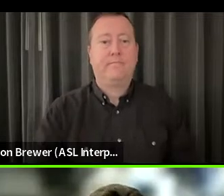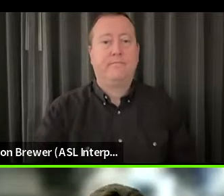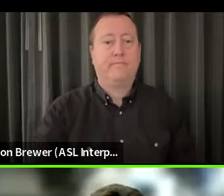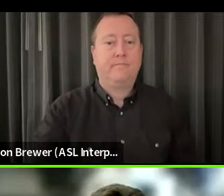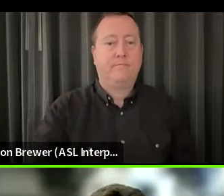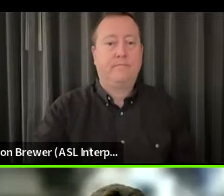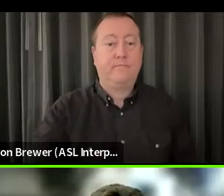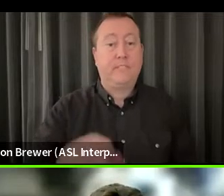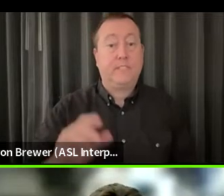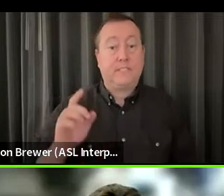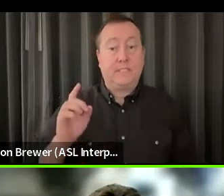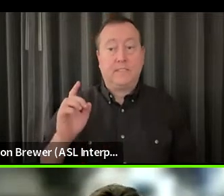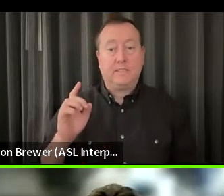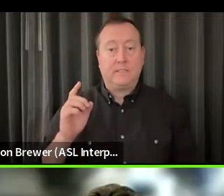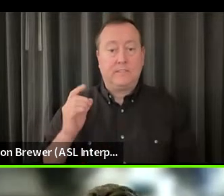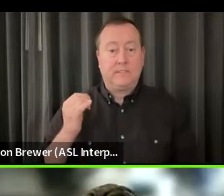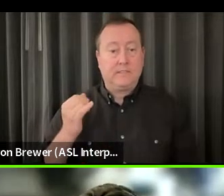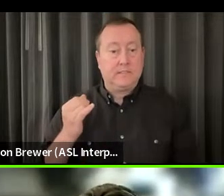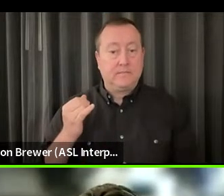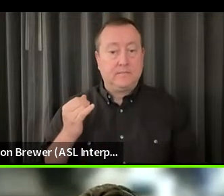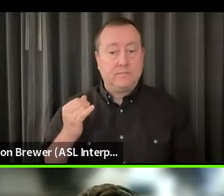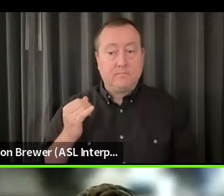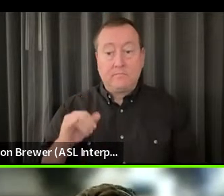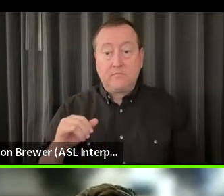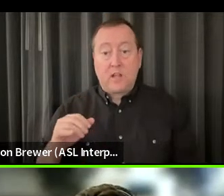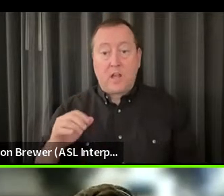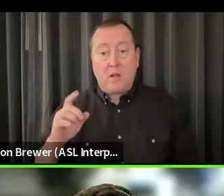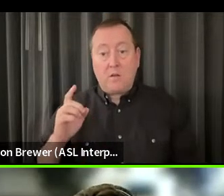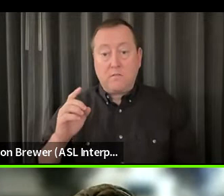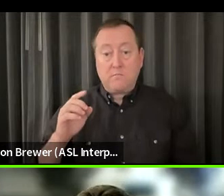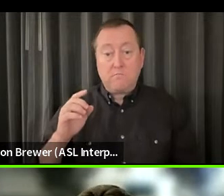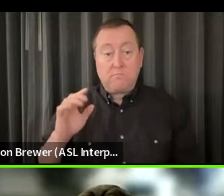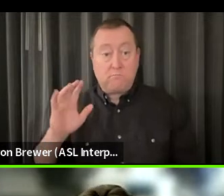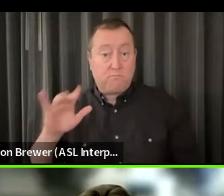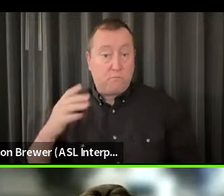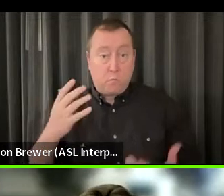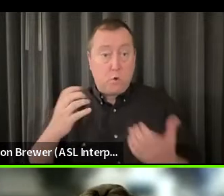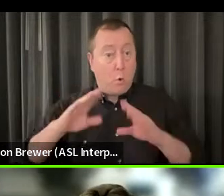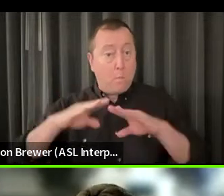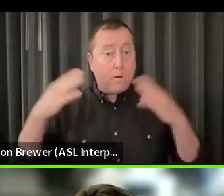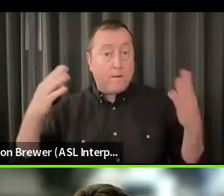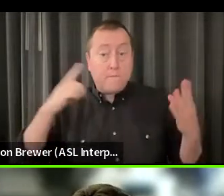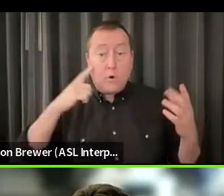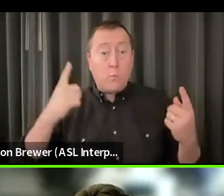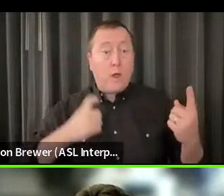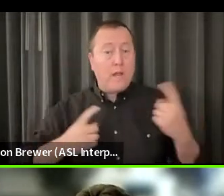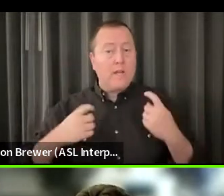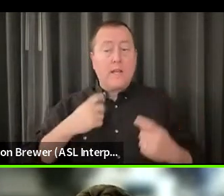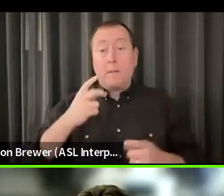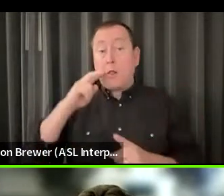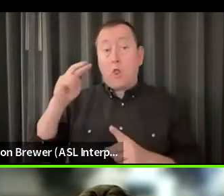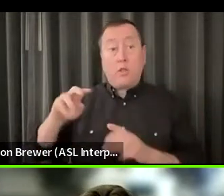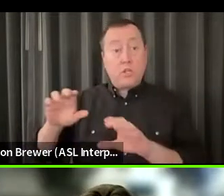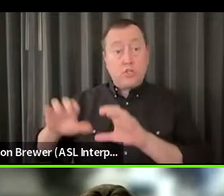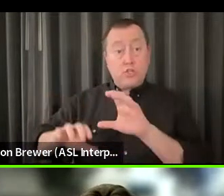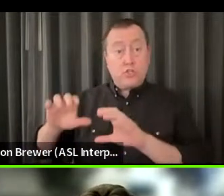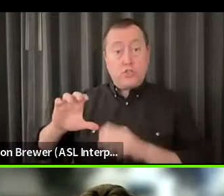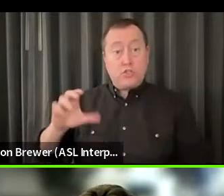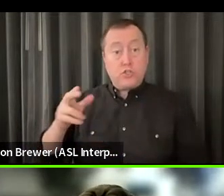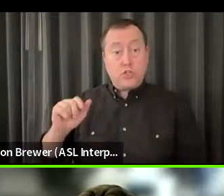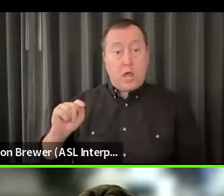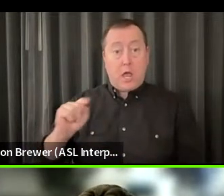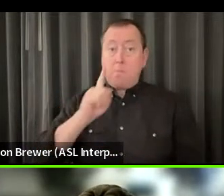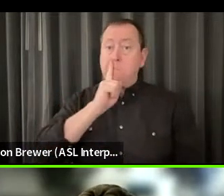With that, I guess we can open it up to any questions. If I don't see anything in the chat, if there are questions, if you